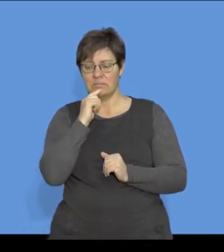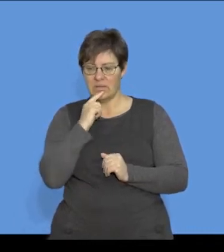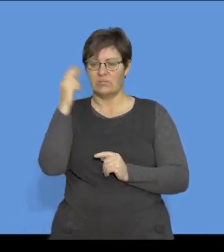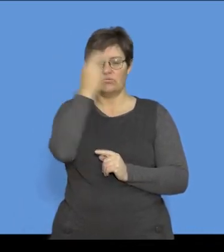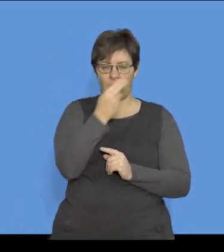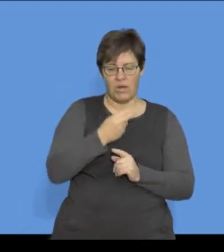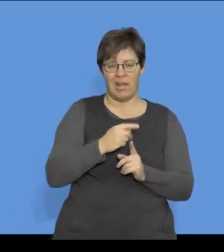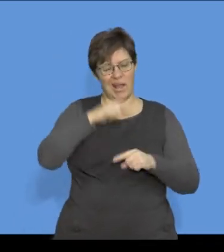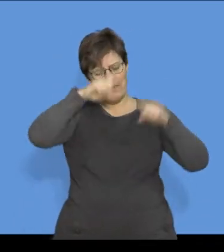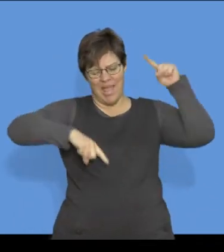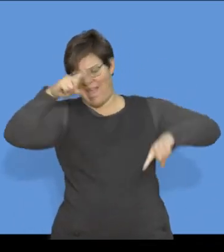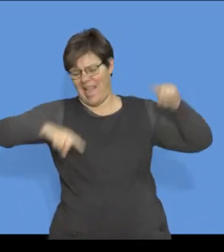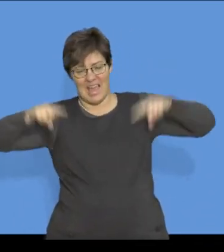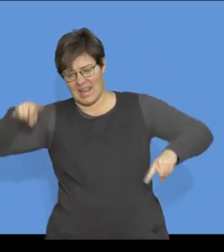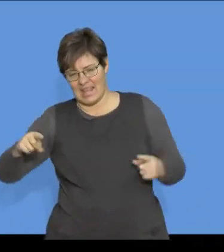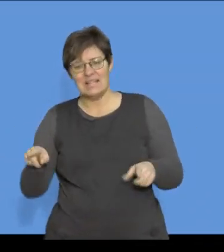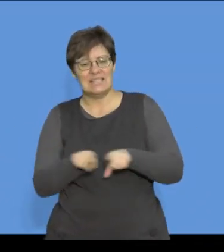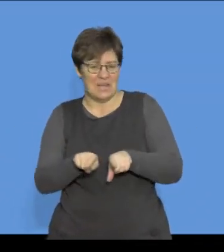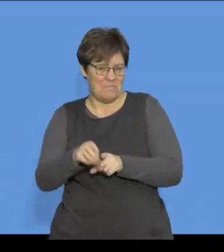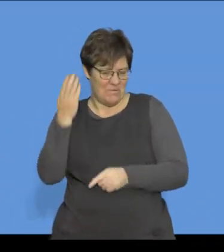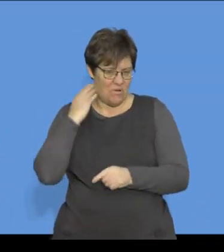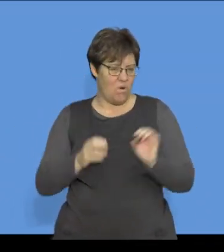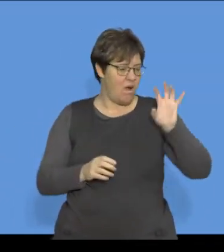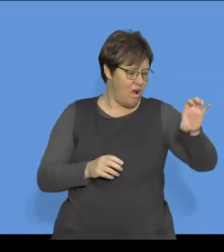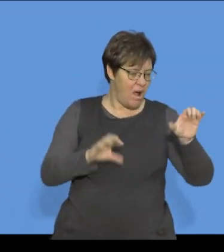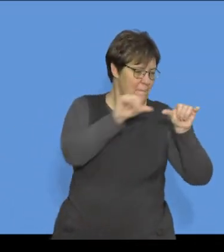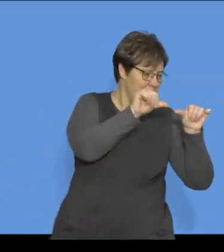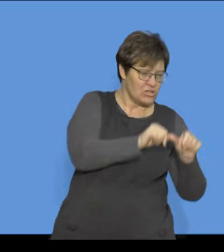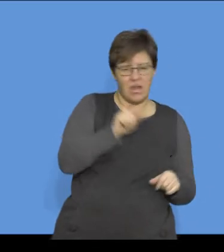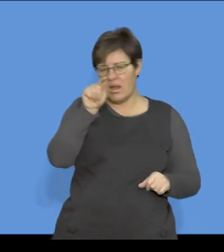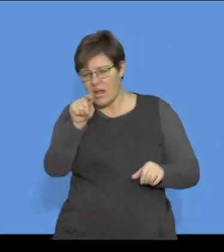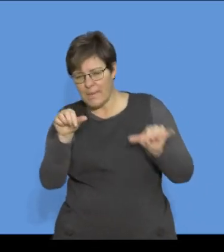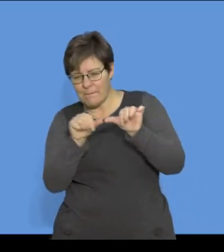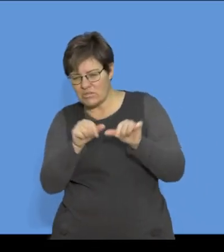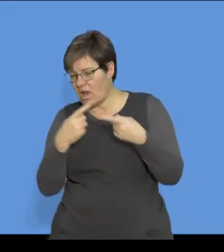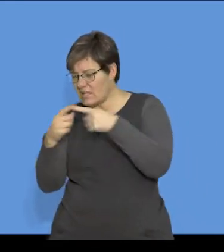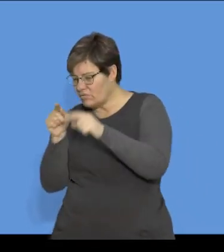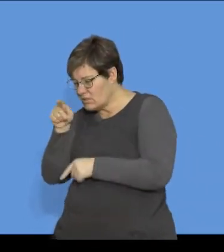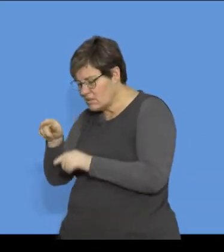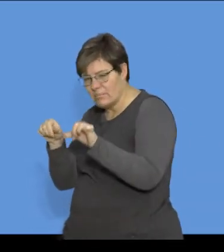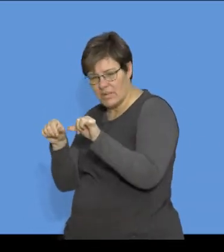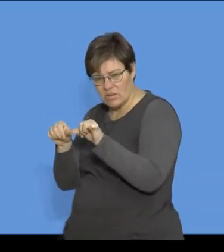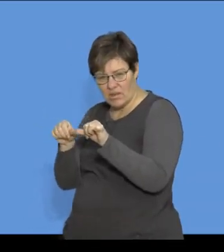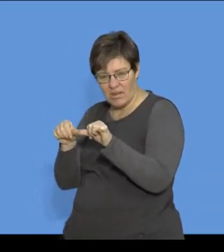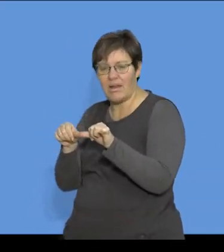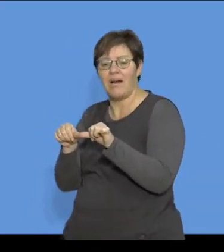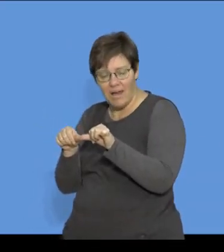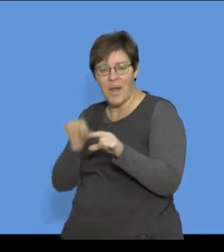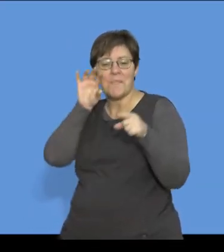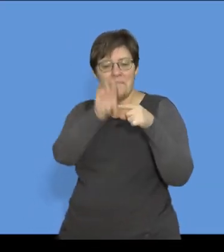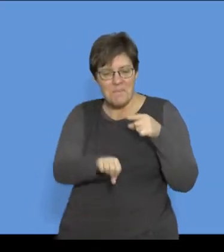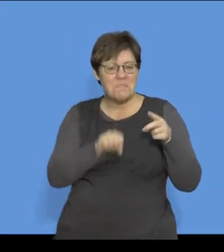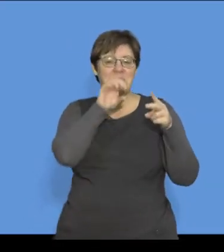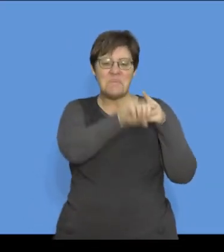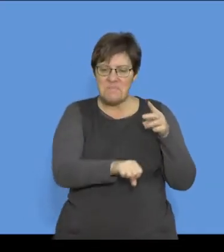many triangles that I was talking about and measuring each time. And after measuring, I then add them to